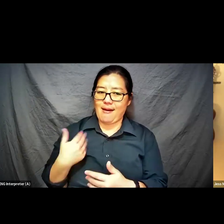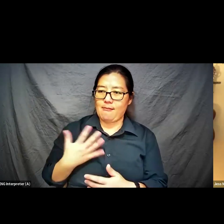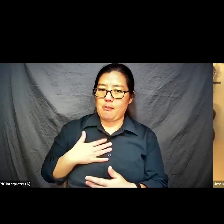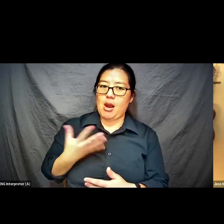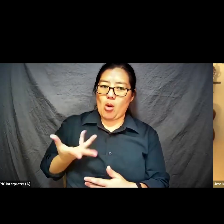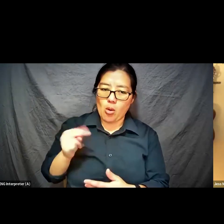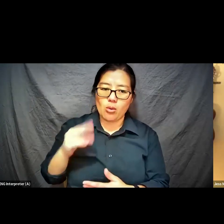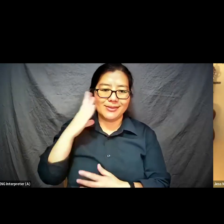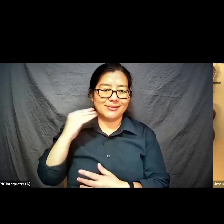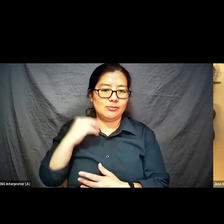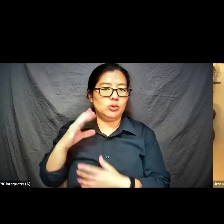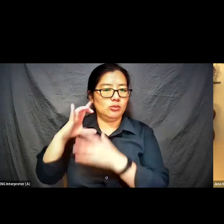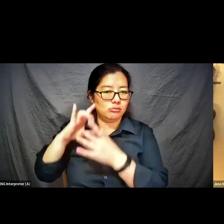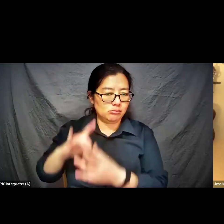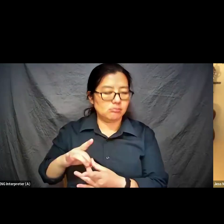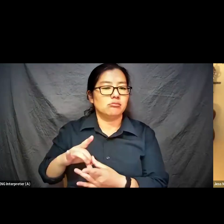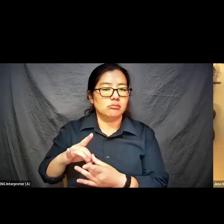been about